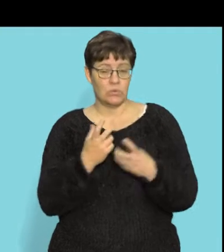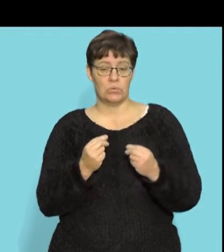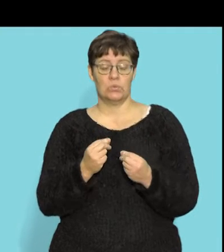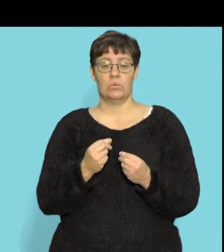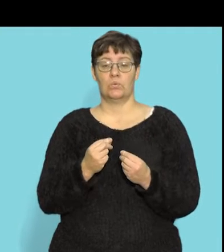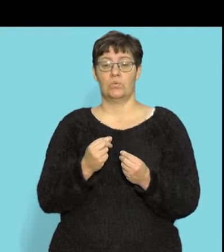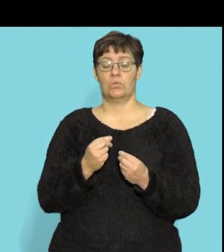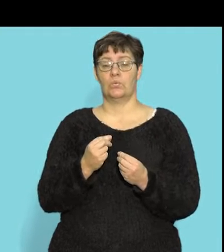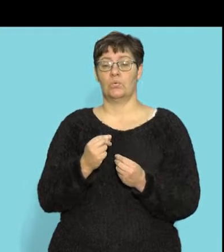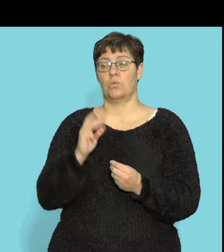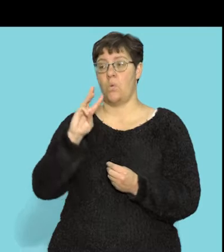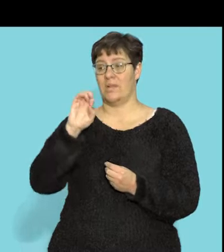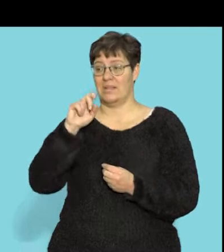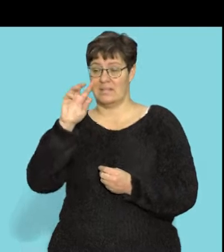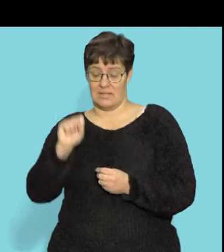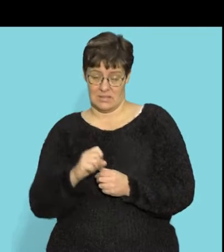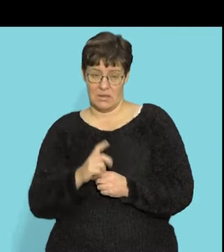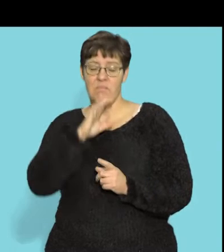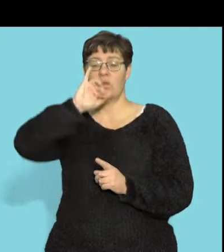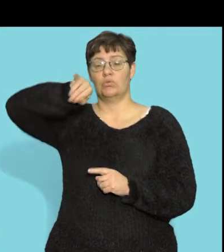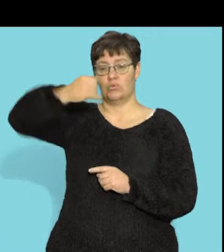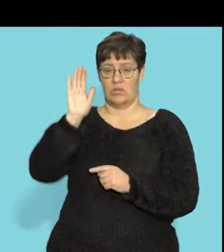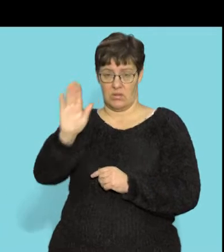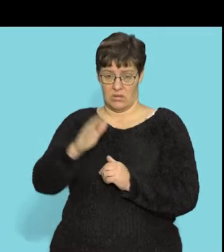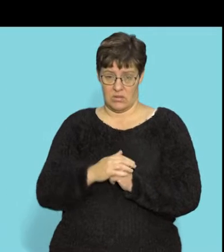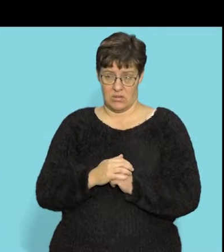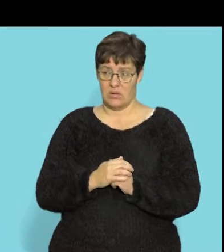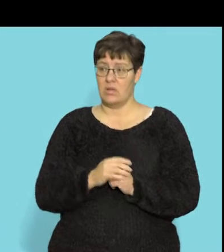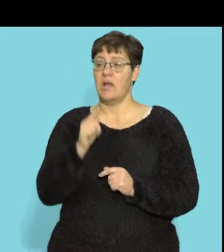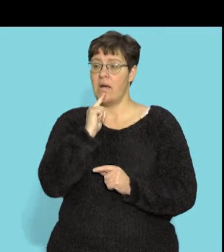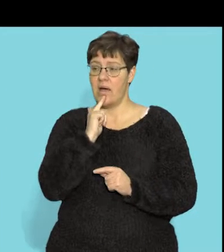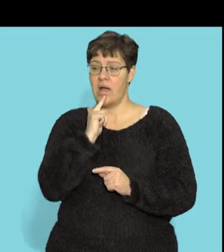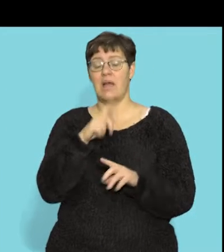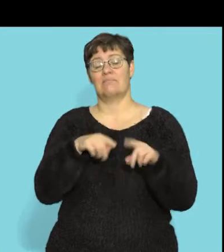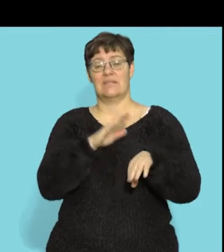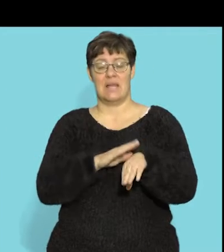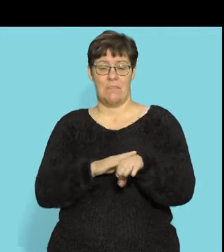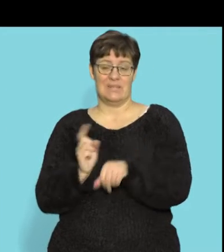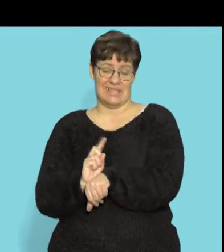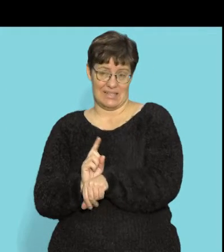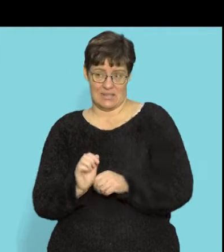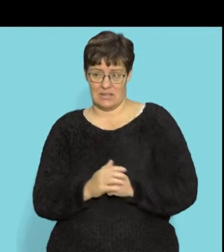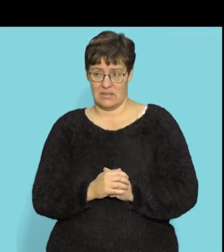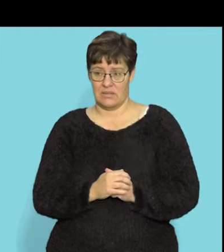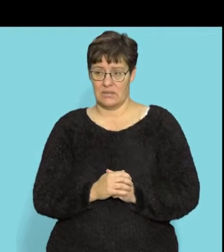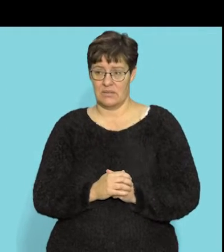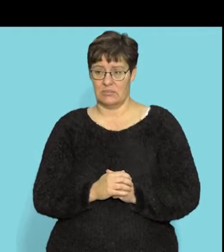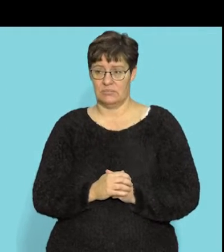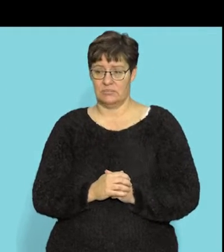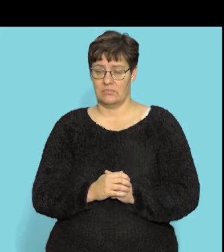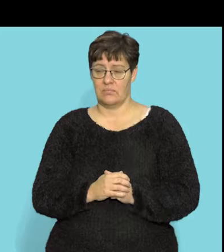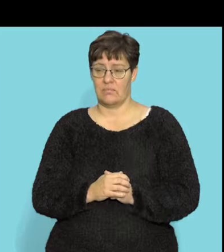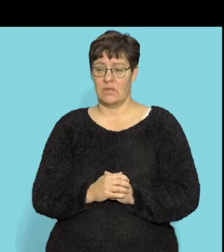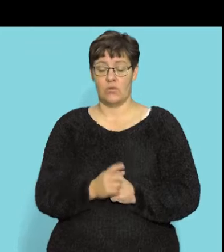in second. So in other words, we are saying that a watt of power is a joule of energy transformed